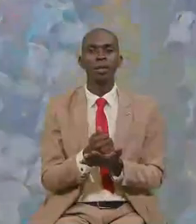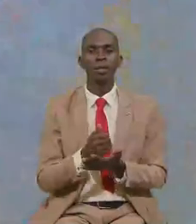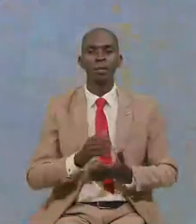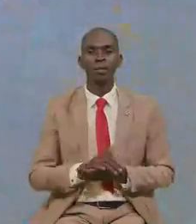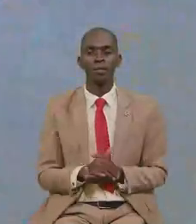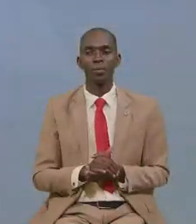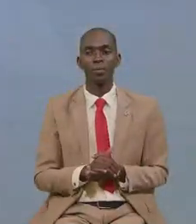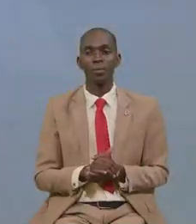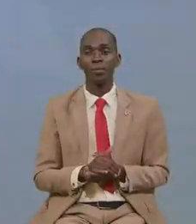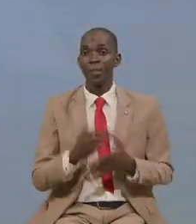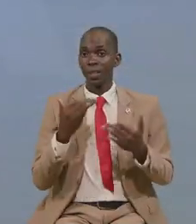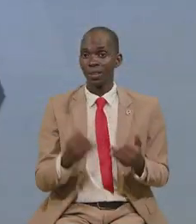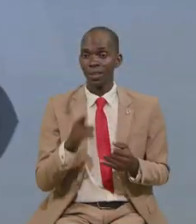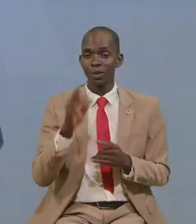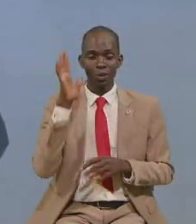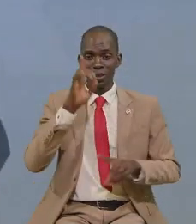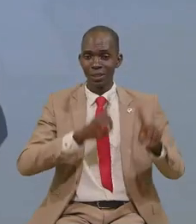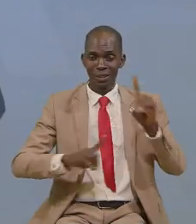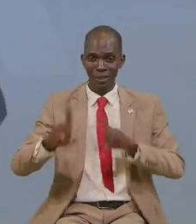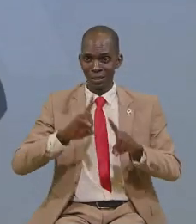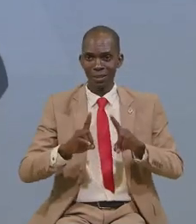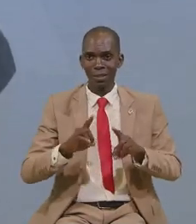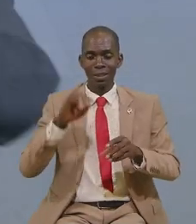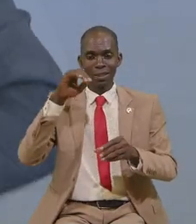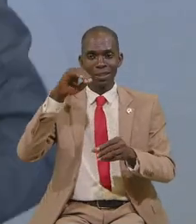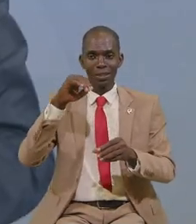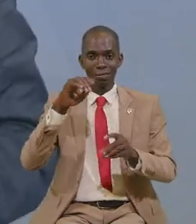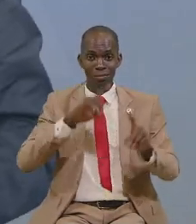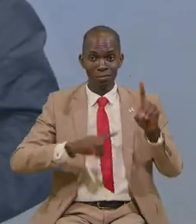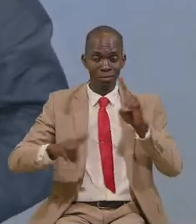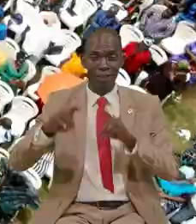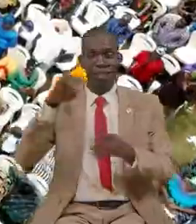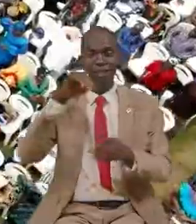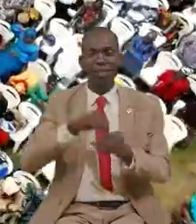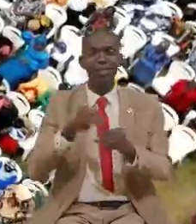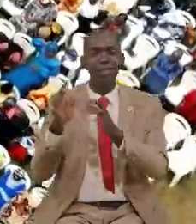Now you say it for yourself. In Jesus' name I pray. Everybody, 1, 2, 3, go.